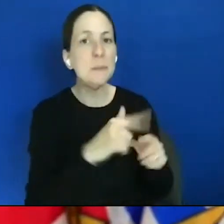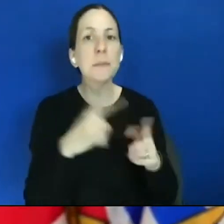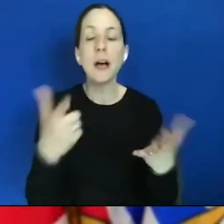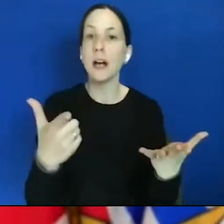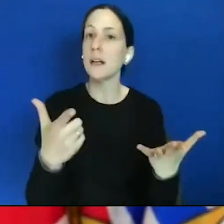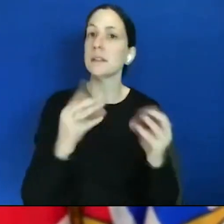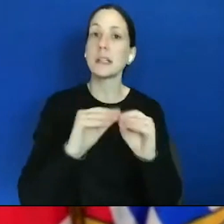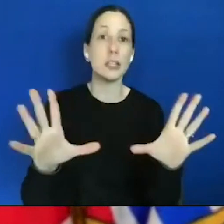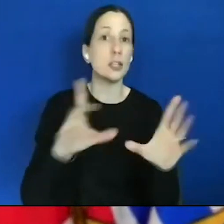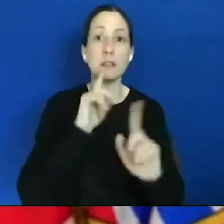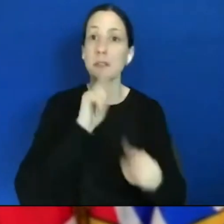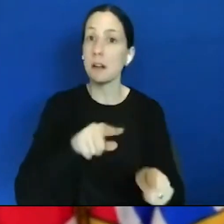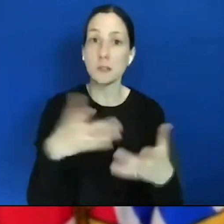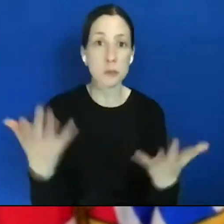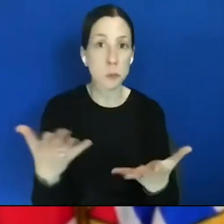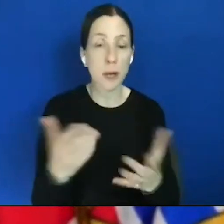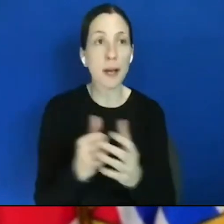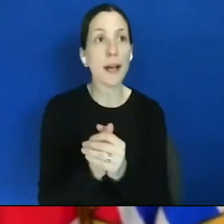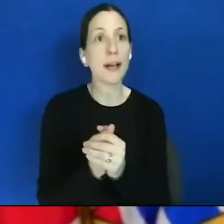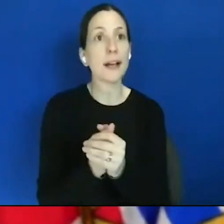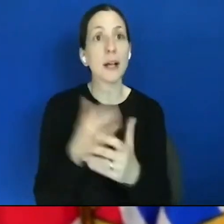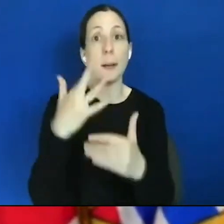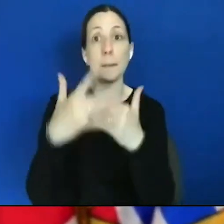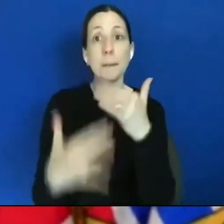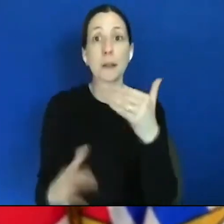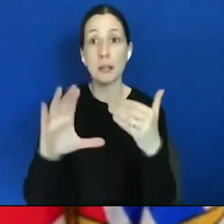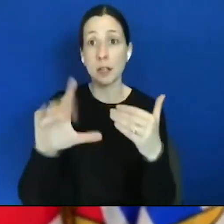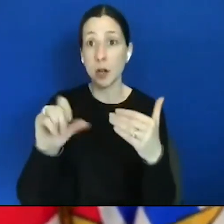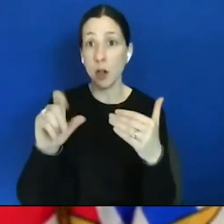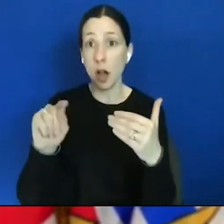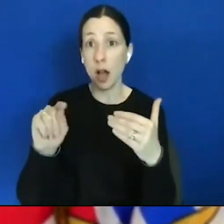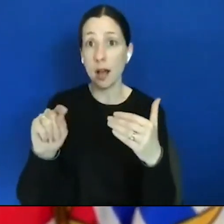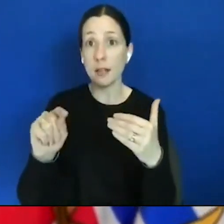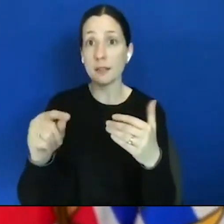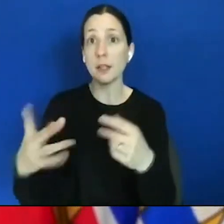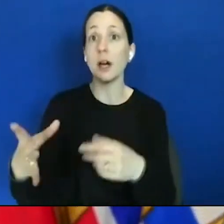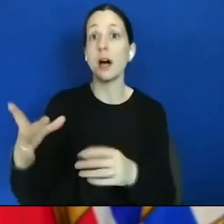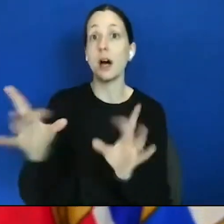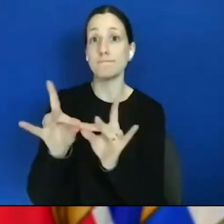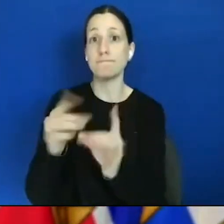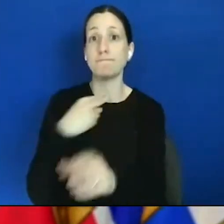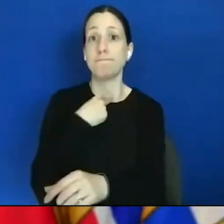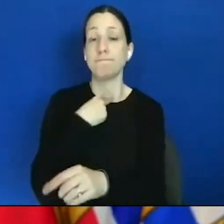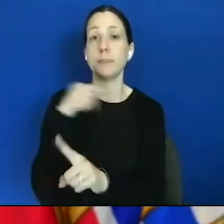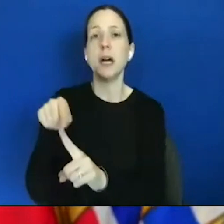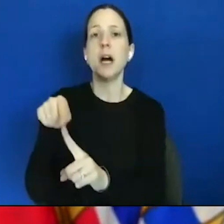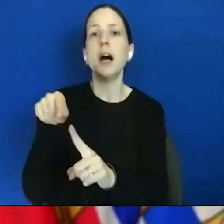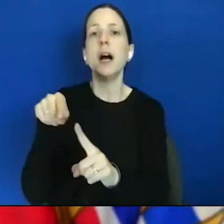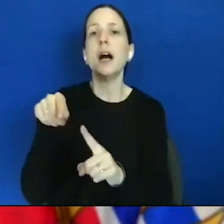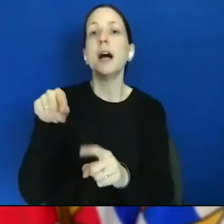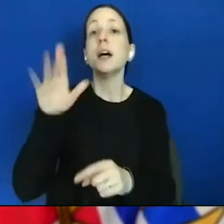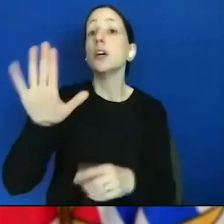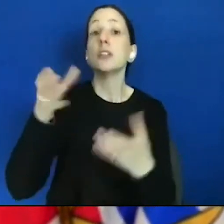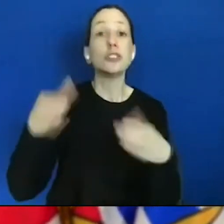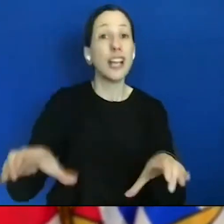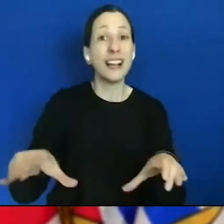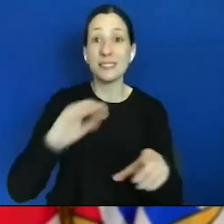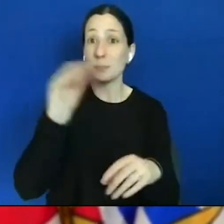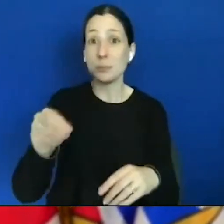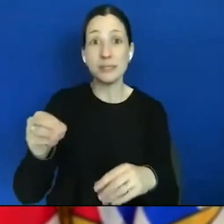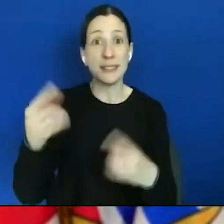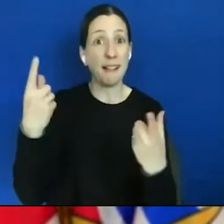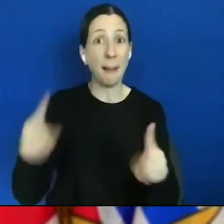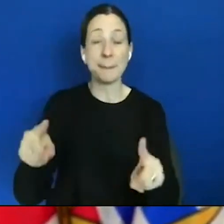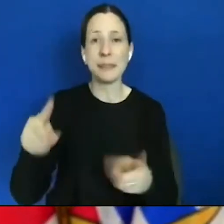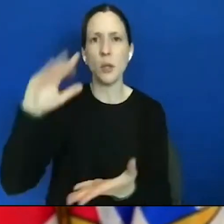of blood clots is considerably less for dose 2. Secondly, we know that